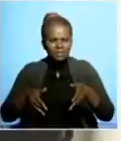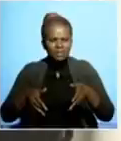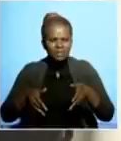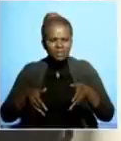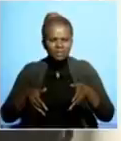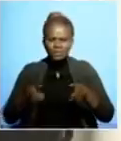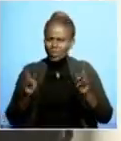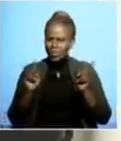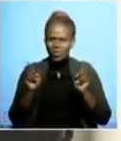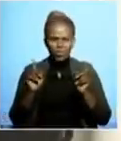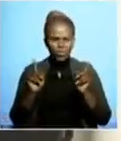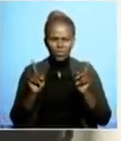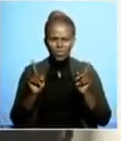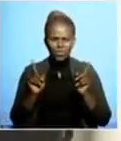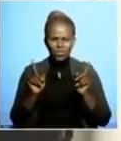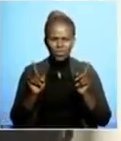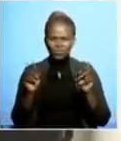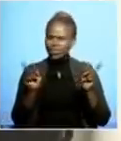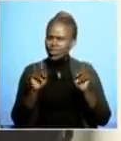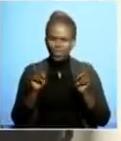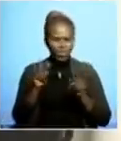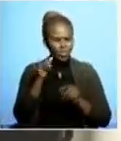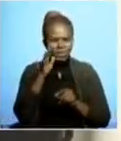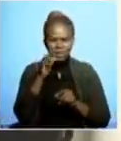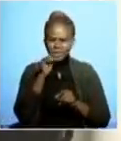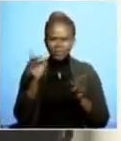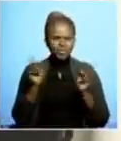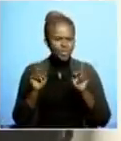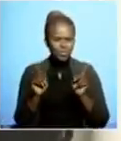No. No, madam.